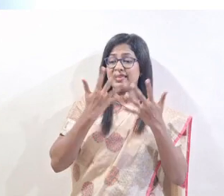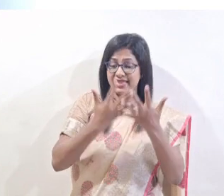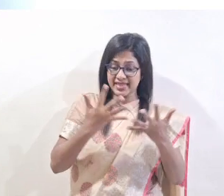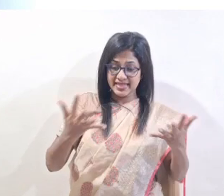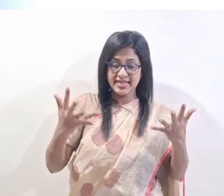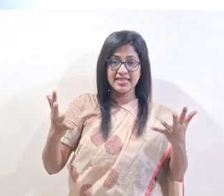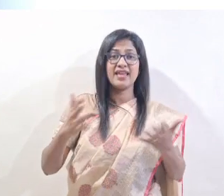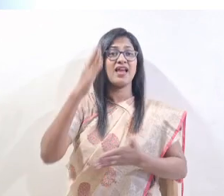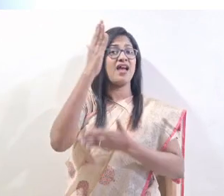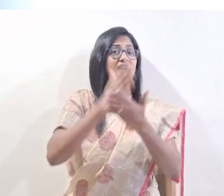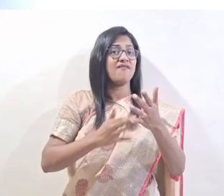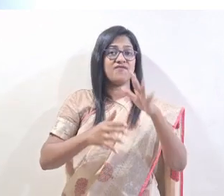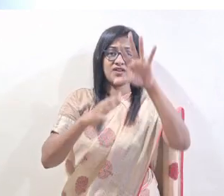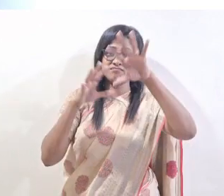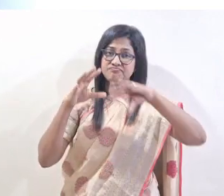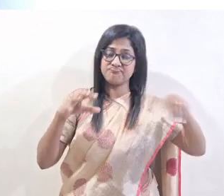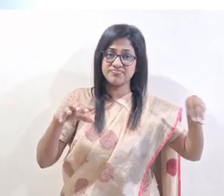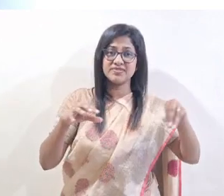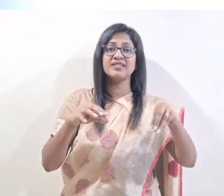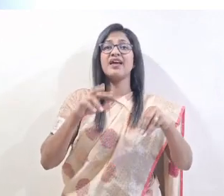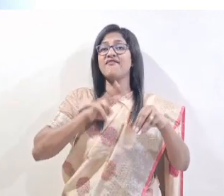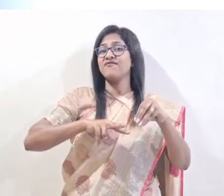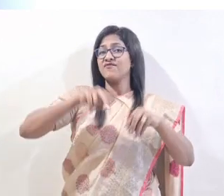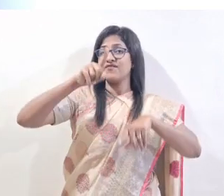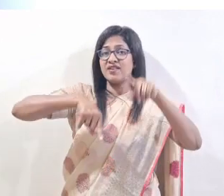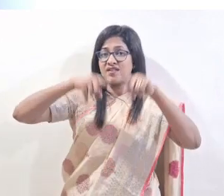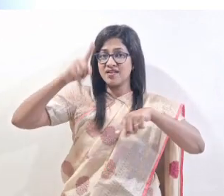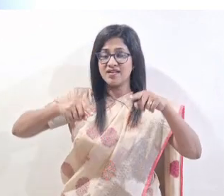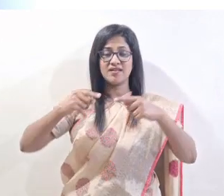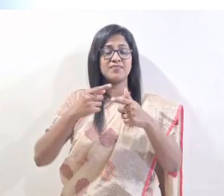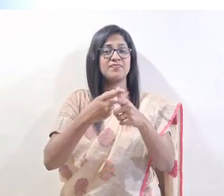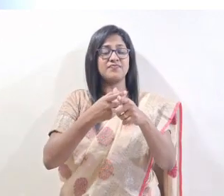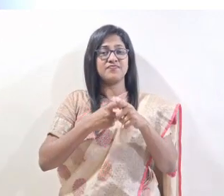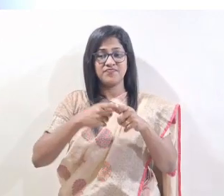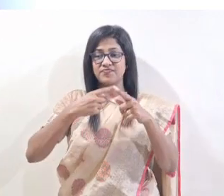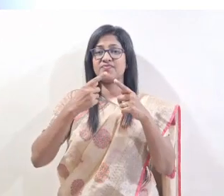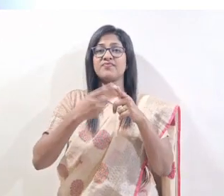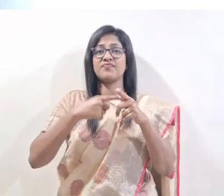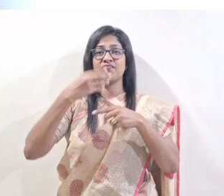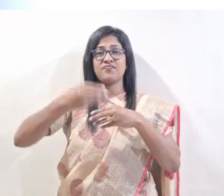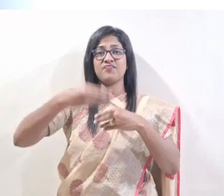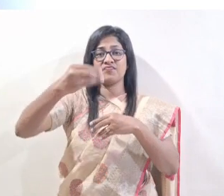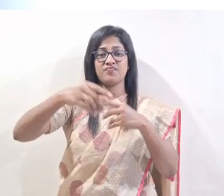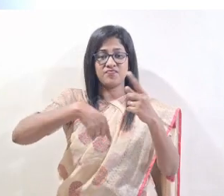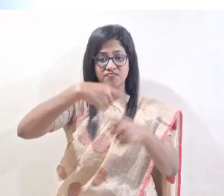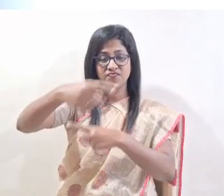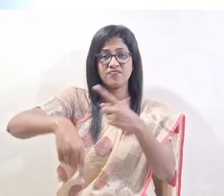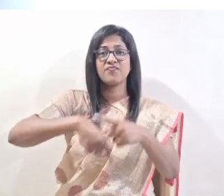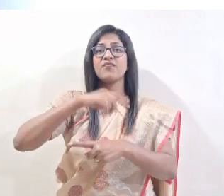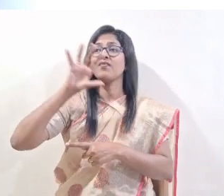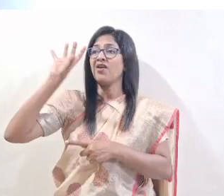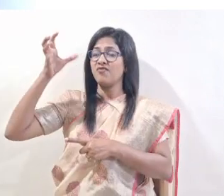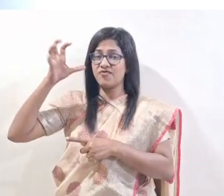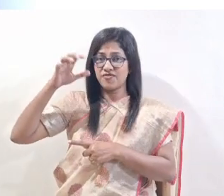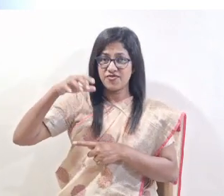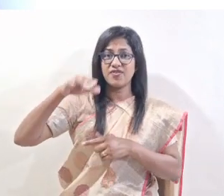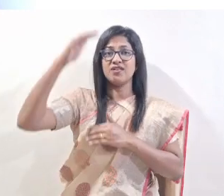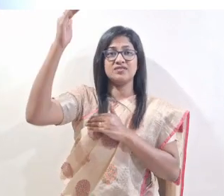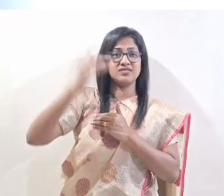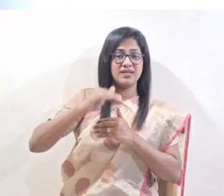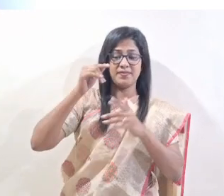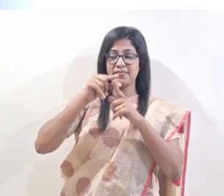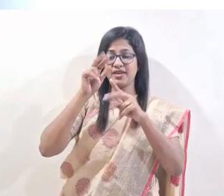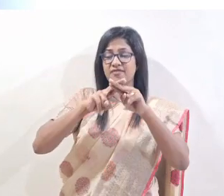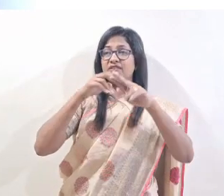major equipment, using variable frequency drives, eliminating the under platform exhausts, things